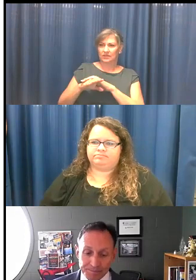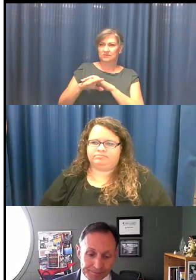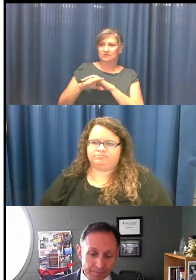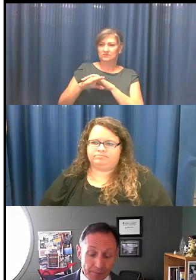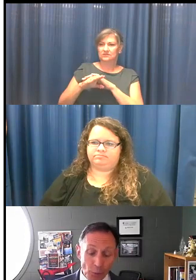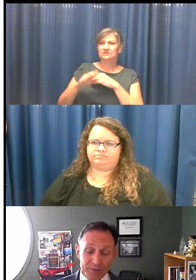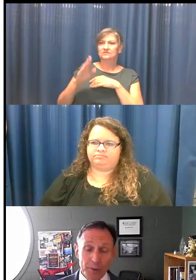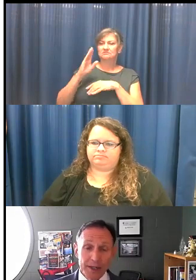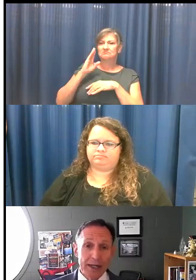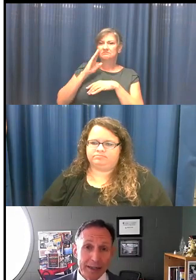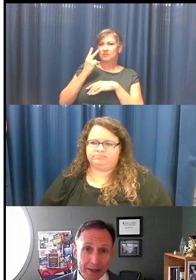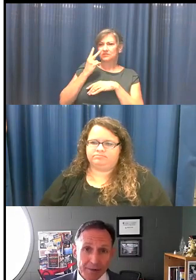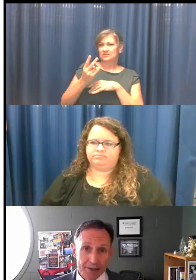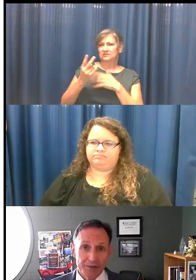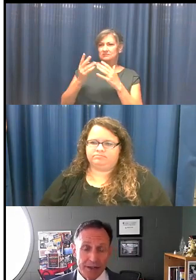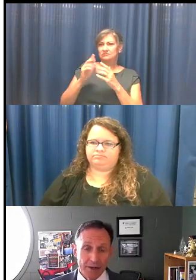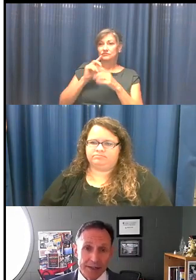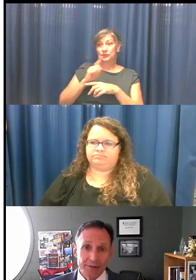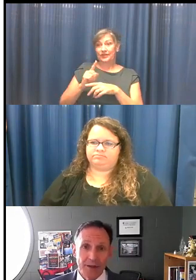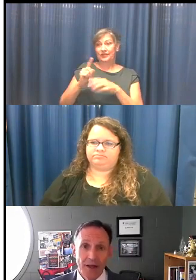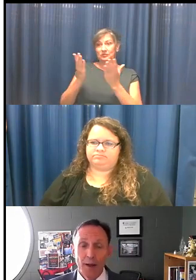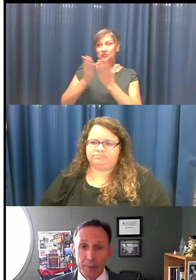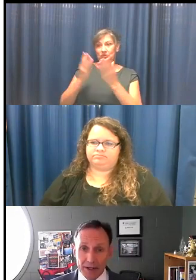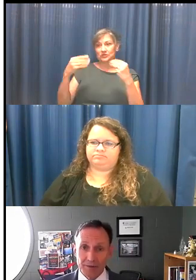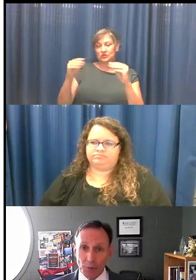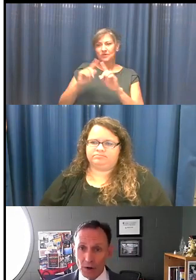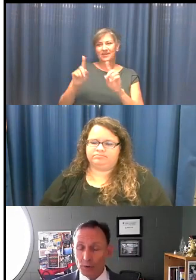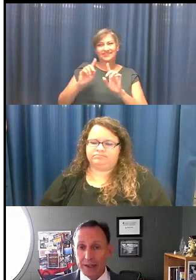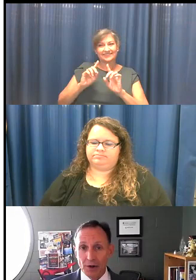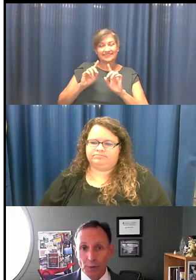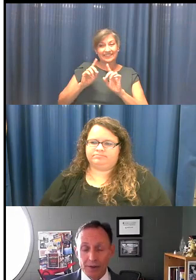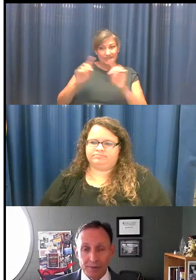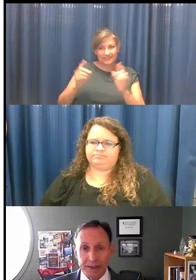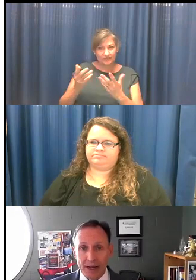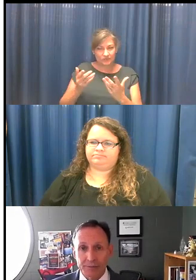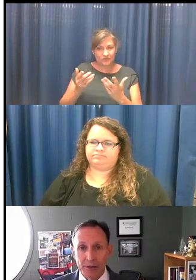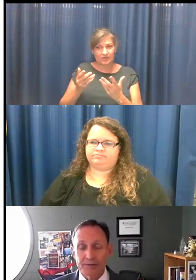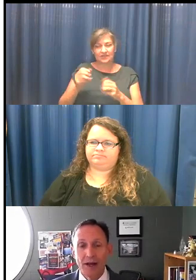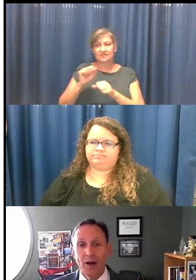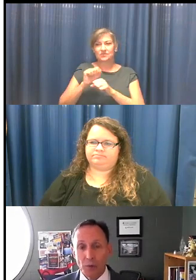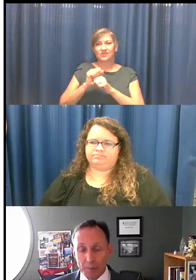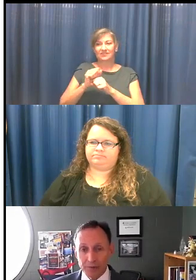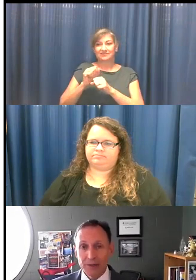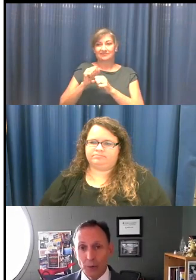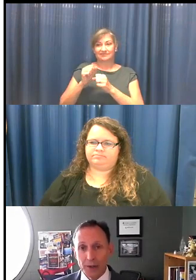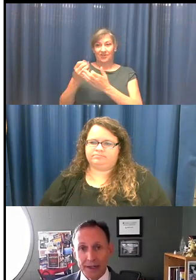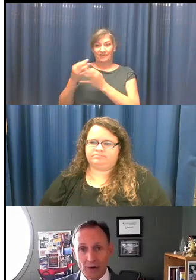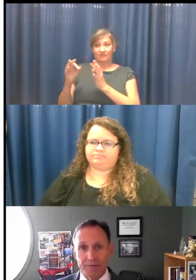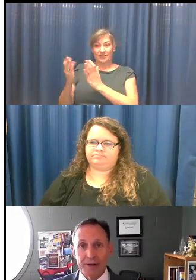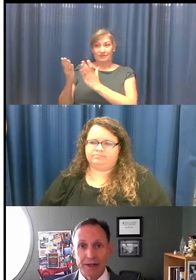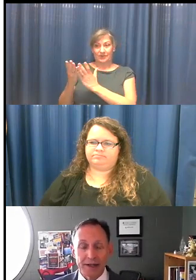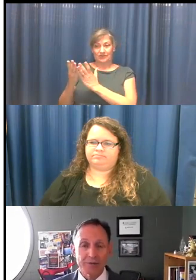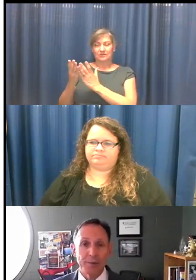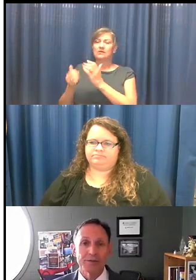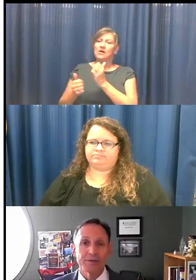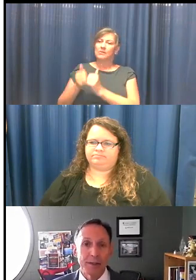Although what's really going to be different this year is because of the work we did around the free textbooks, we're mostly going to be